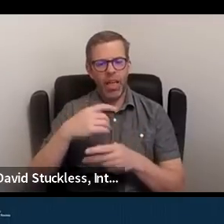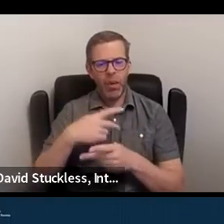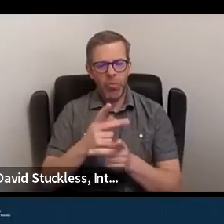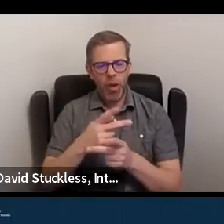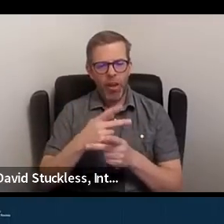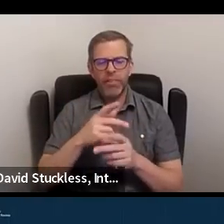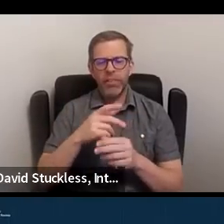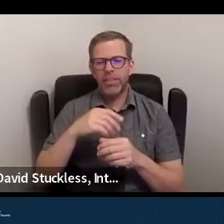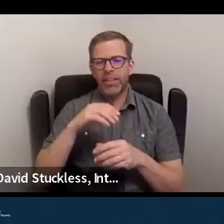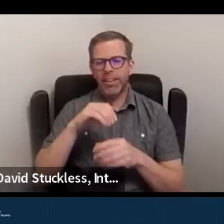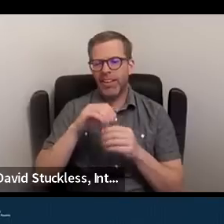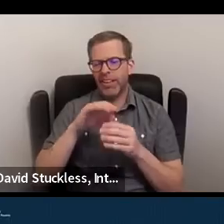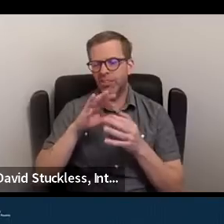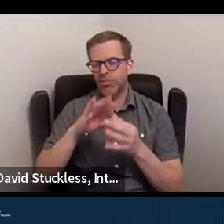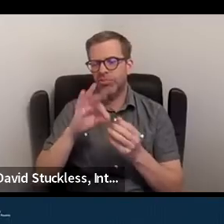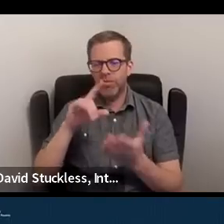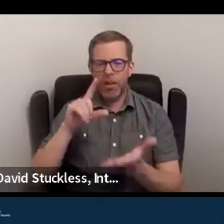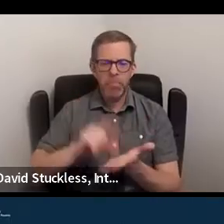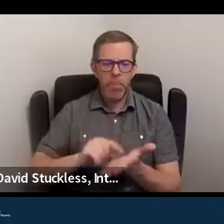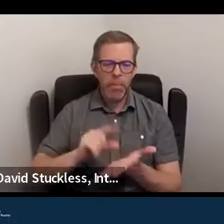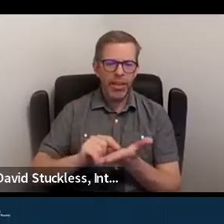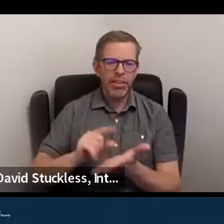in terms of publications or